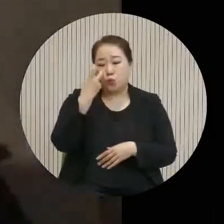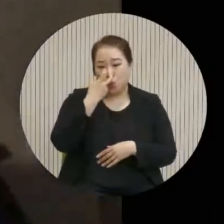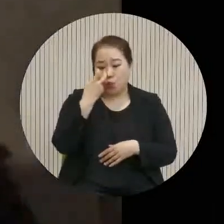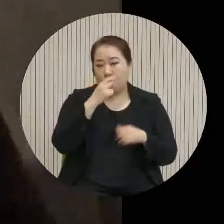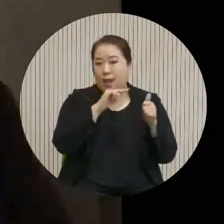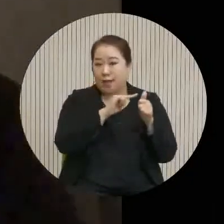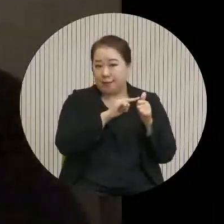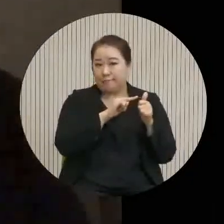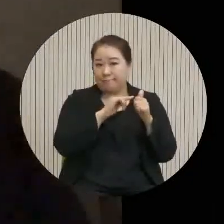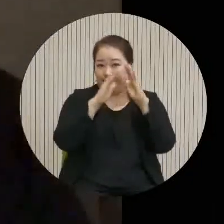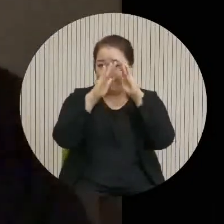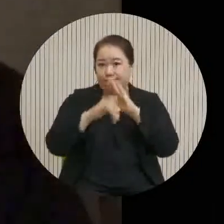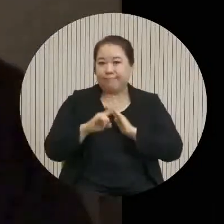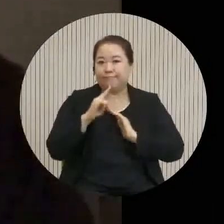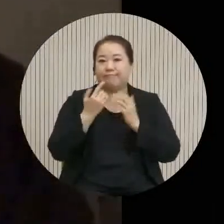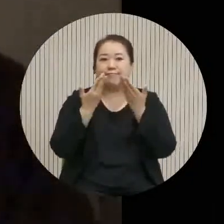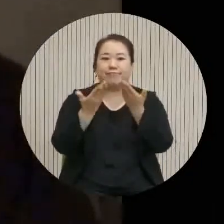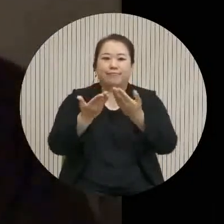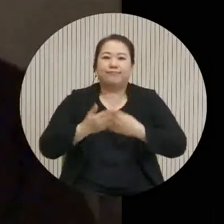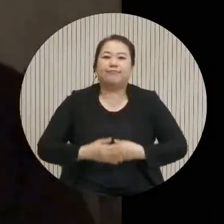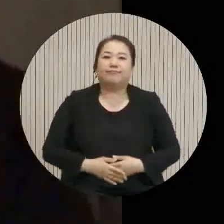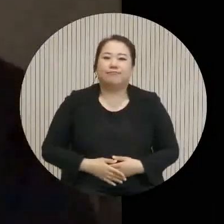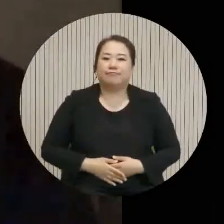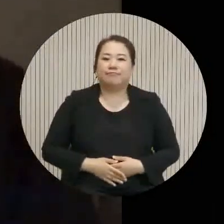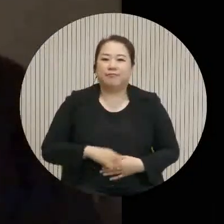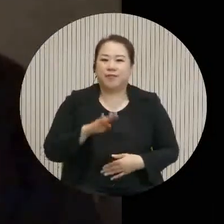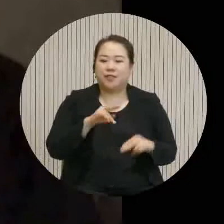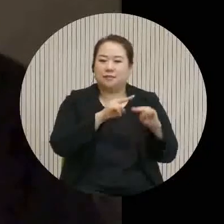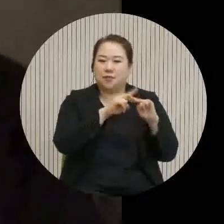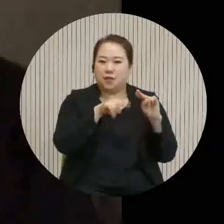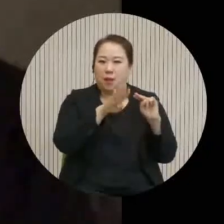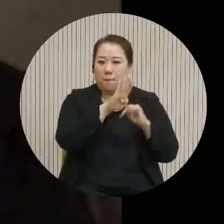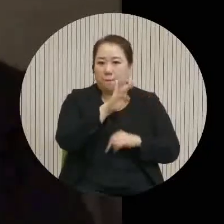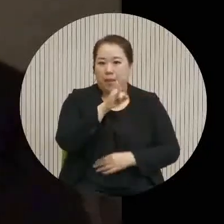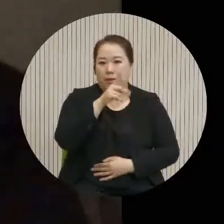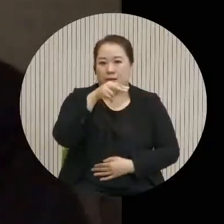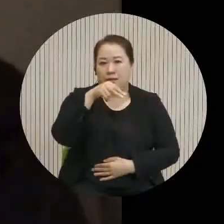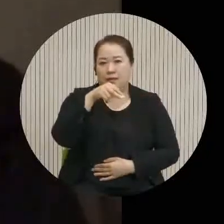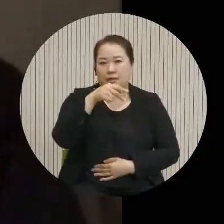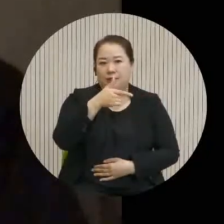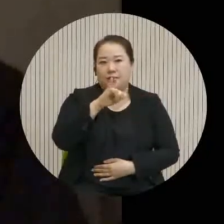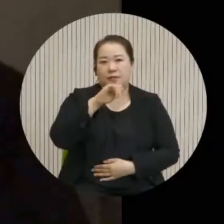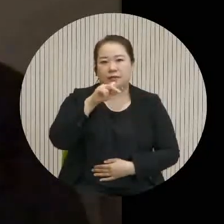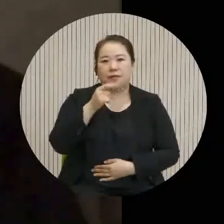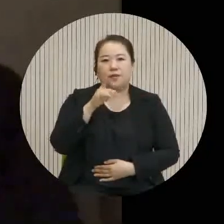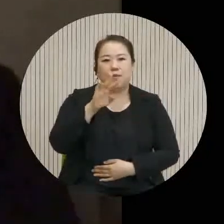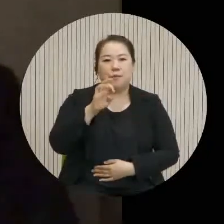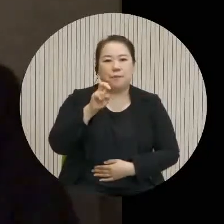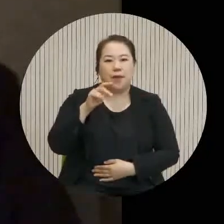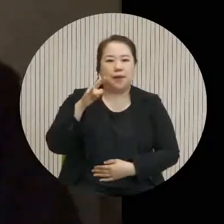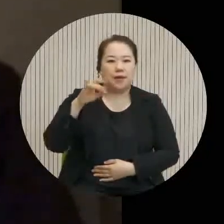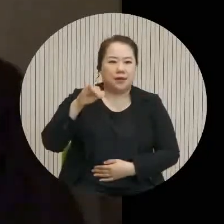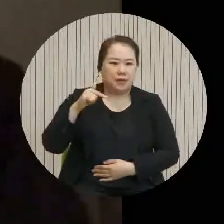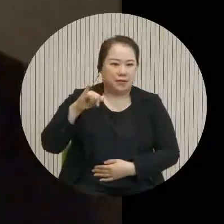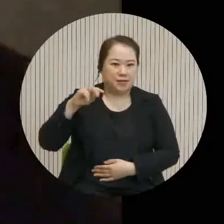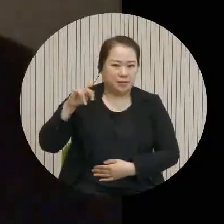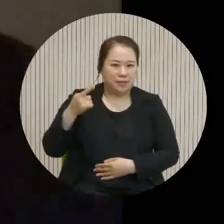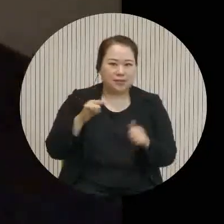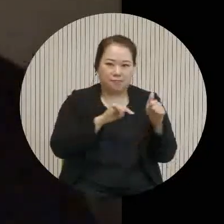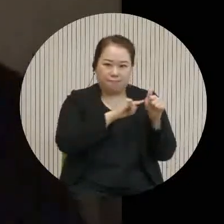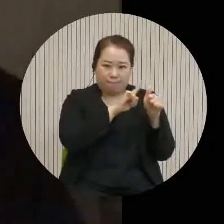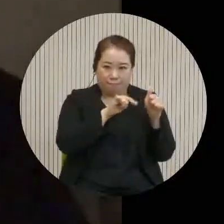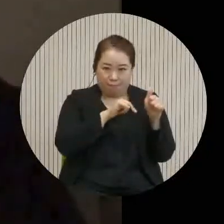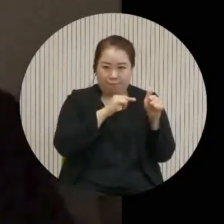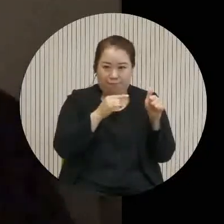college professor. She just retired and also did some teaching of English as a foreign language at a university.